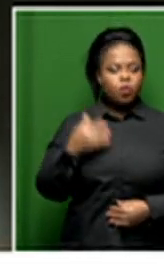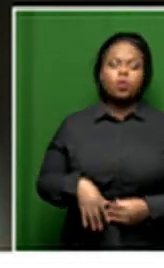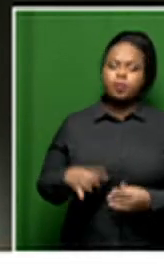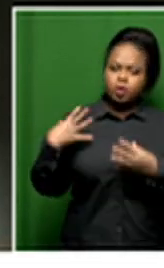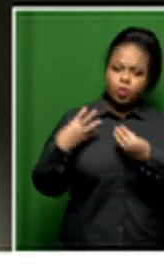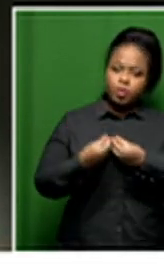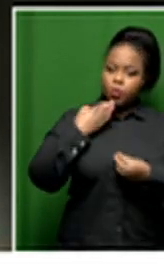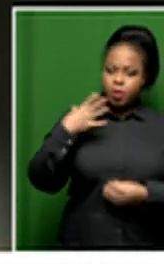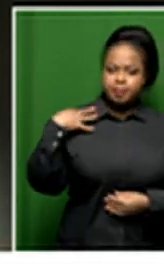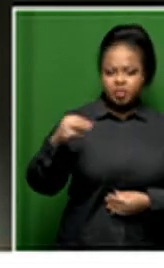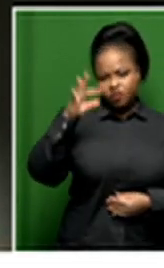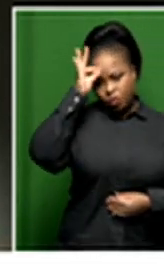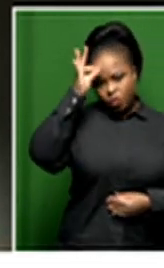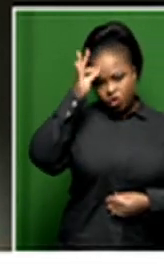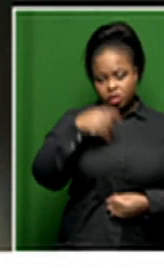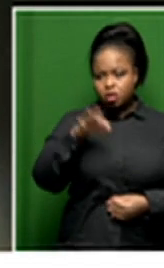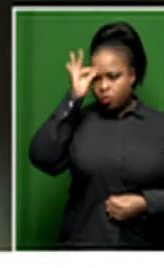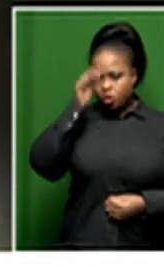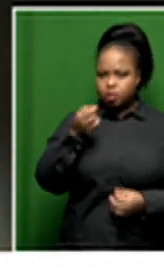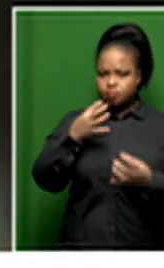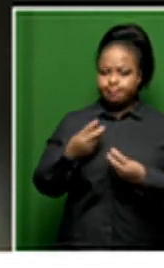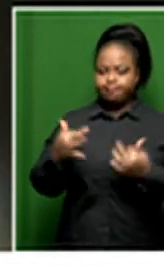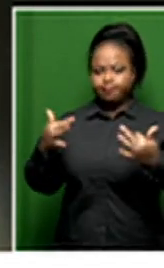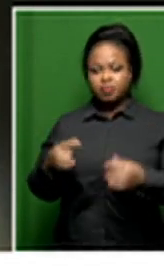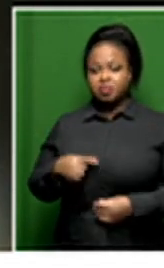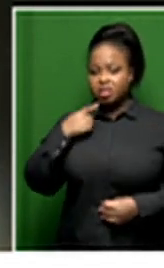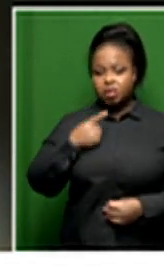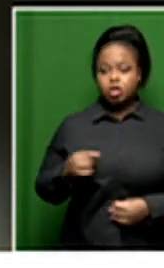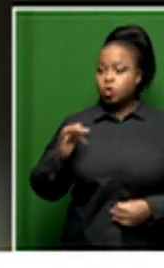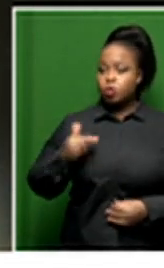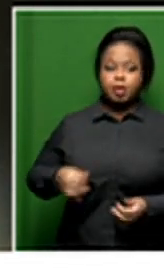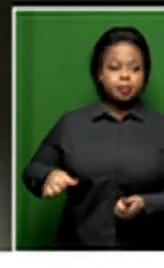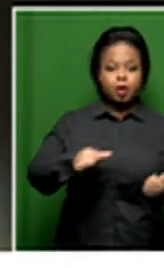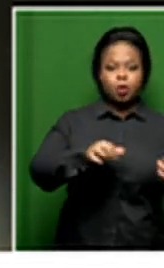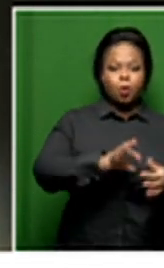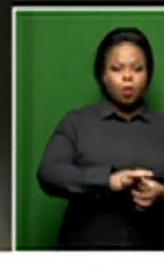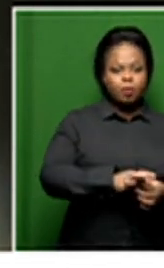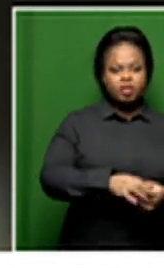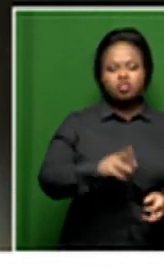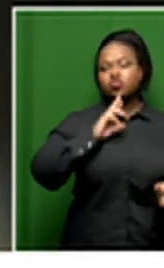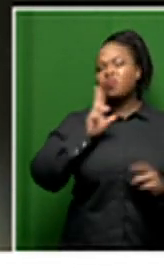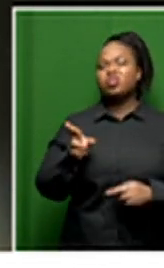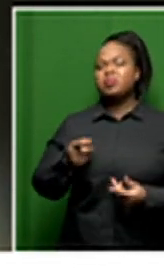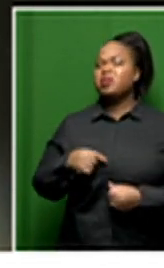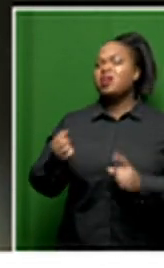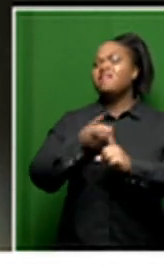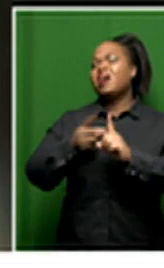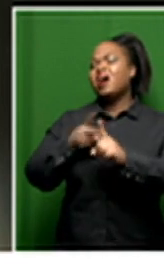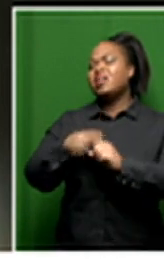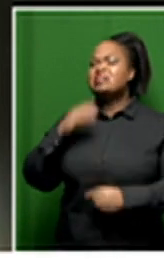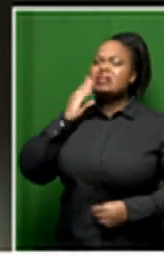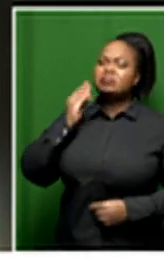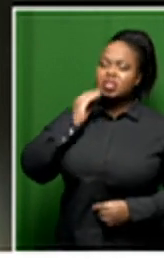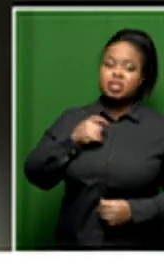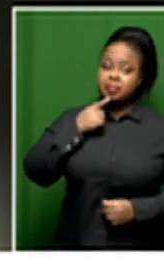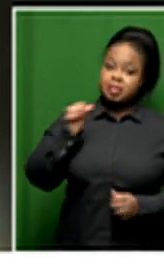officials, ordinary police, and where he told them that if you send a woman home who's come to report a domestic violence abuse case, you